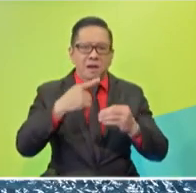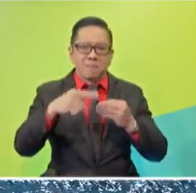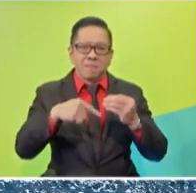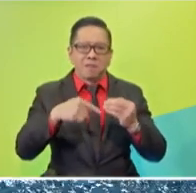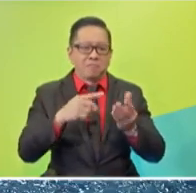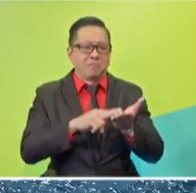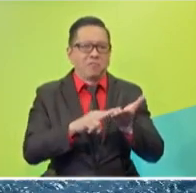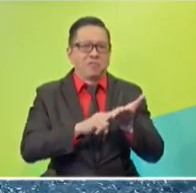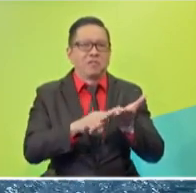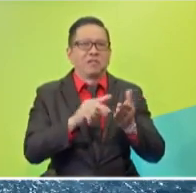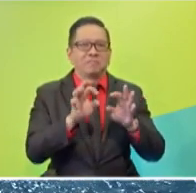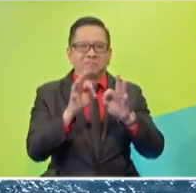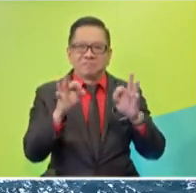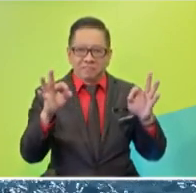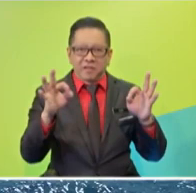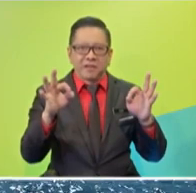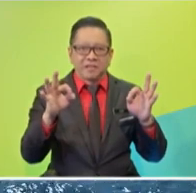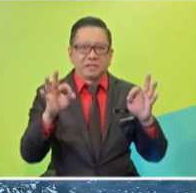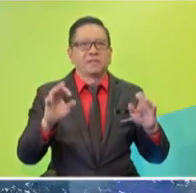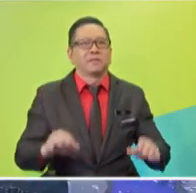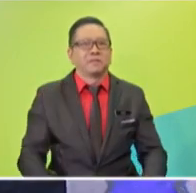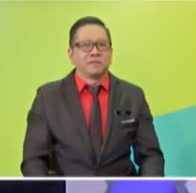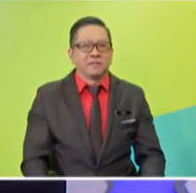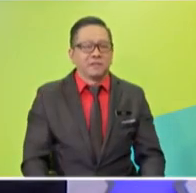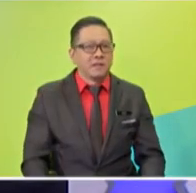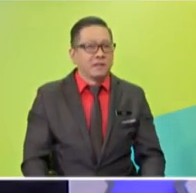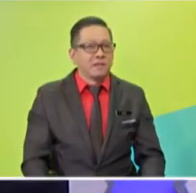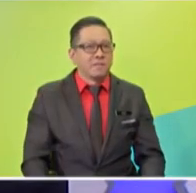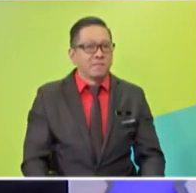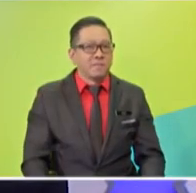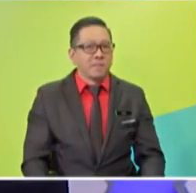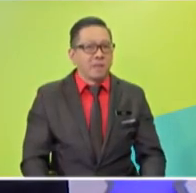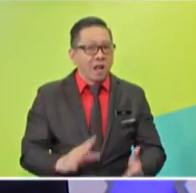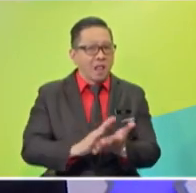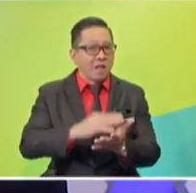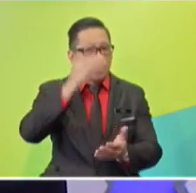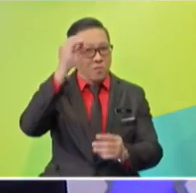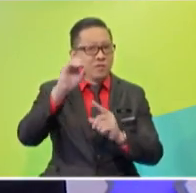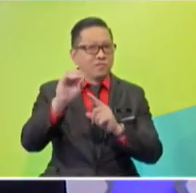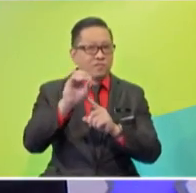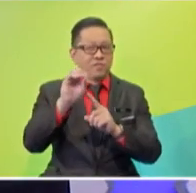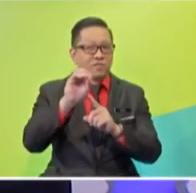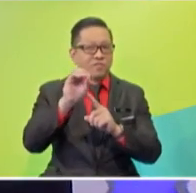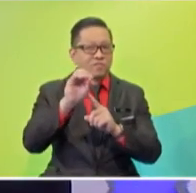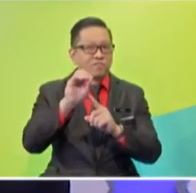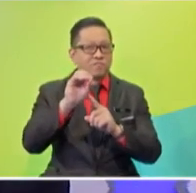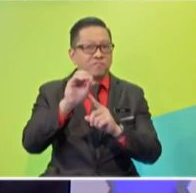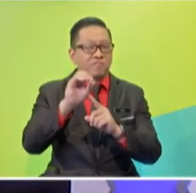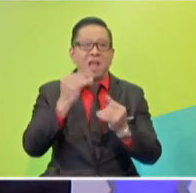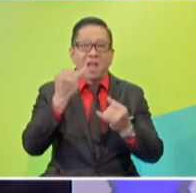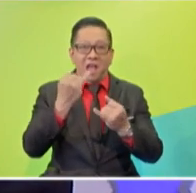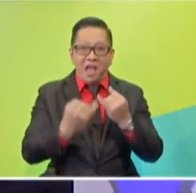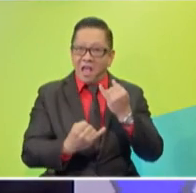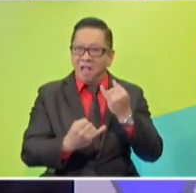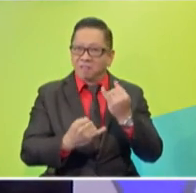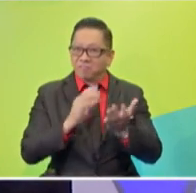texts on a range of family topics. And as for learning objectives, at the end of today's lesson, it is going to